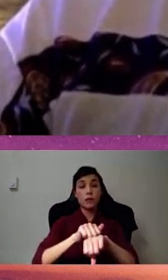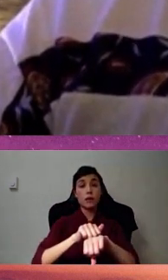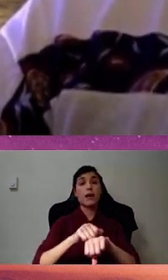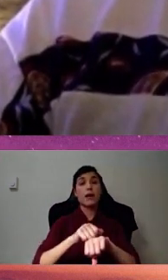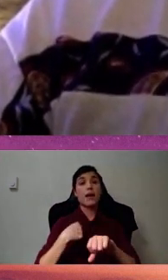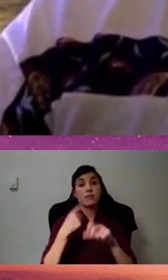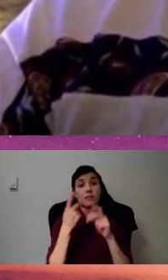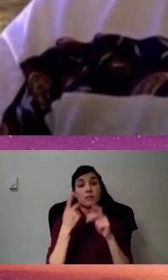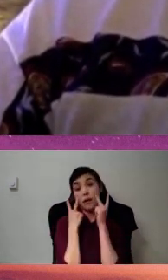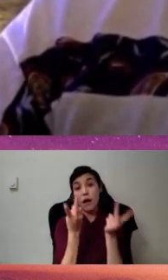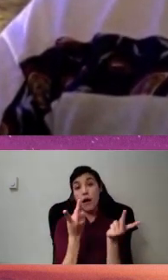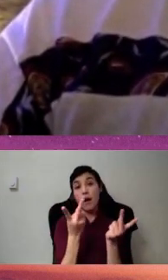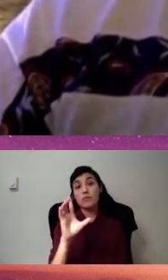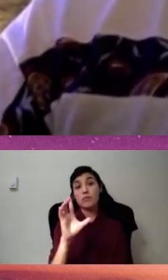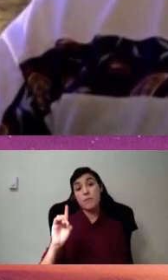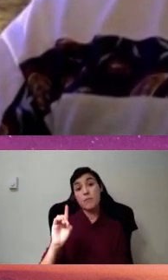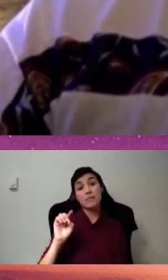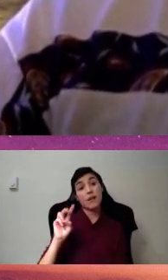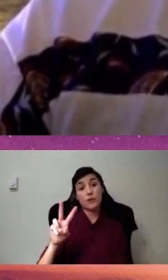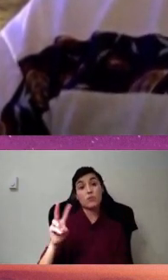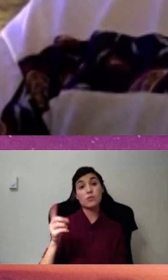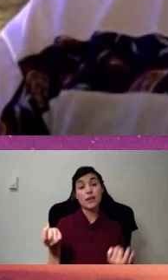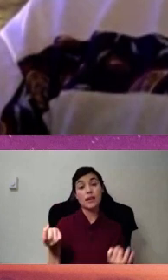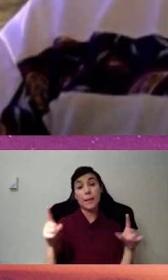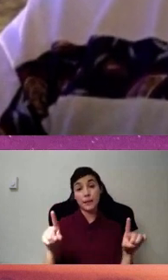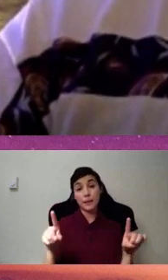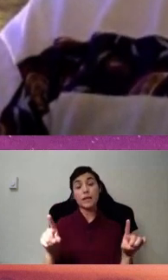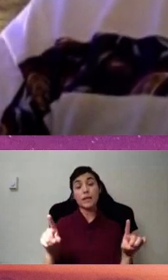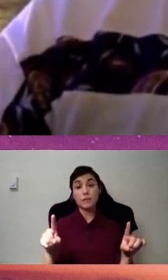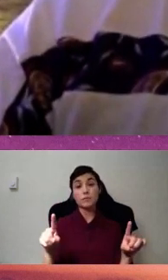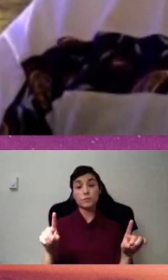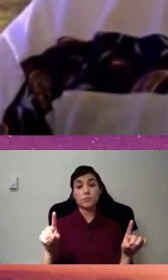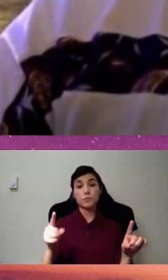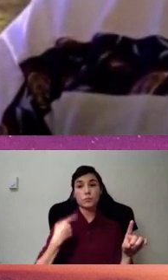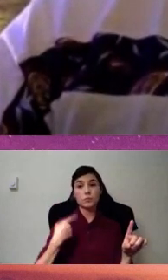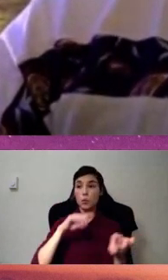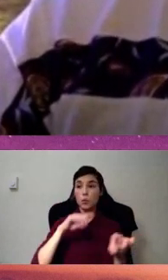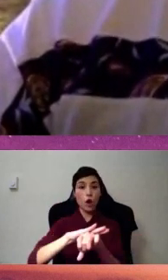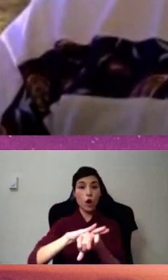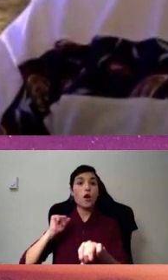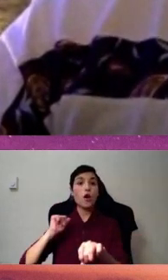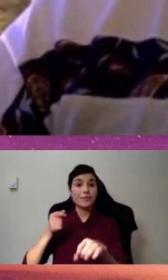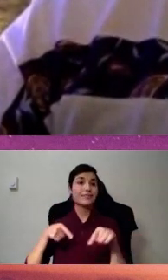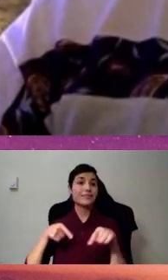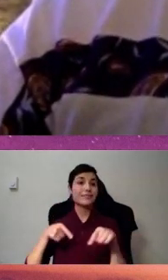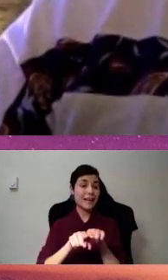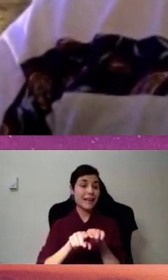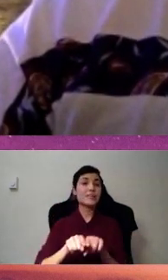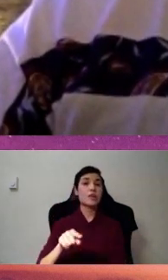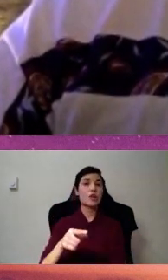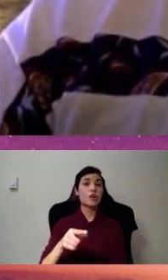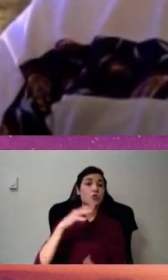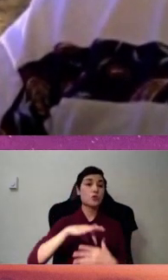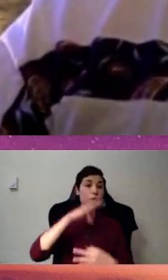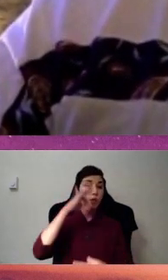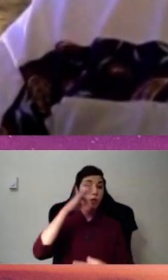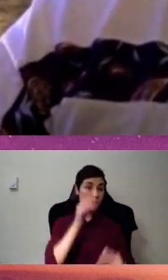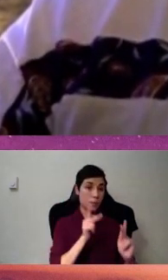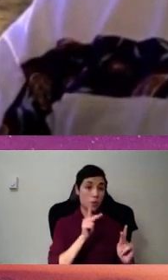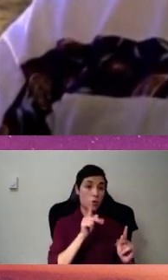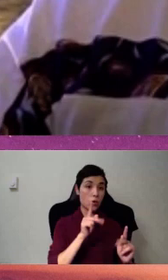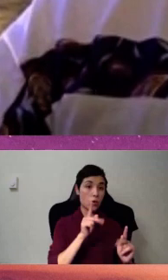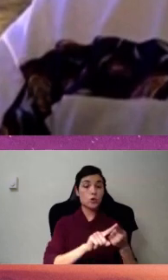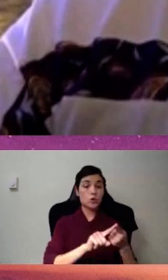abuse, like happening, you know, in camp. And we were actually called in as two-spirit people to mediate those situations, because that was our way